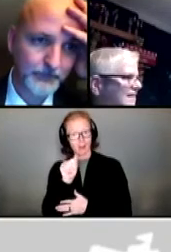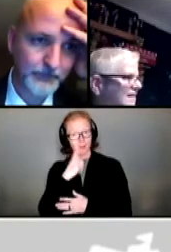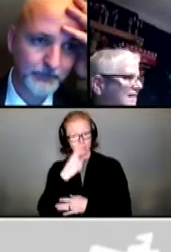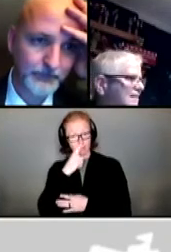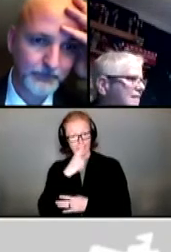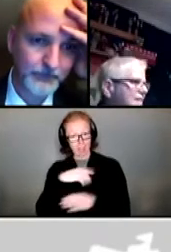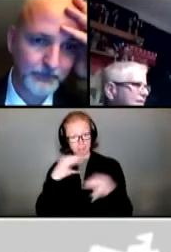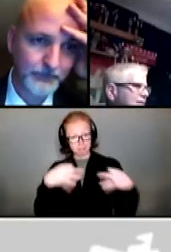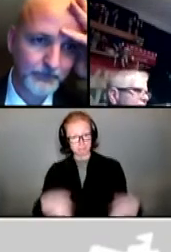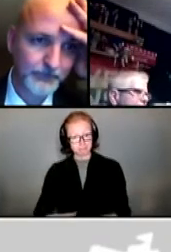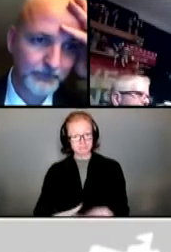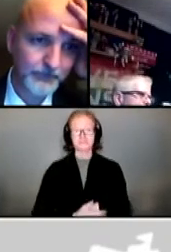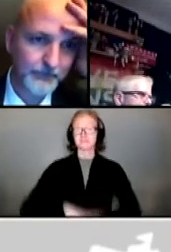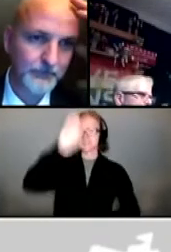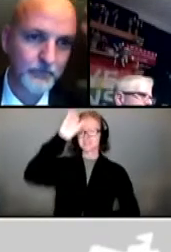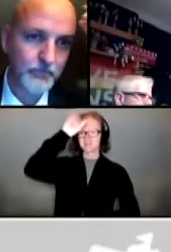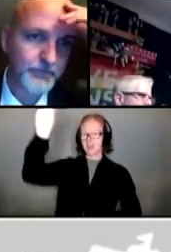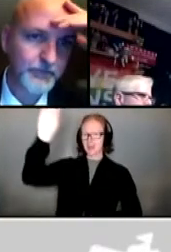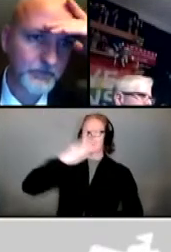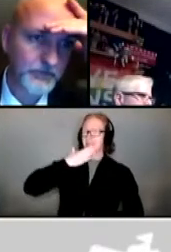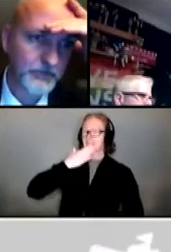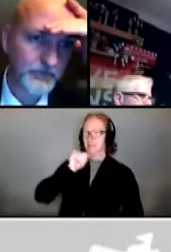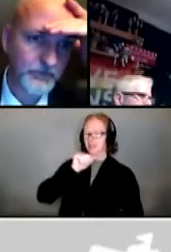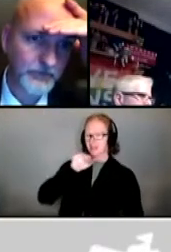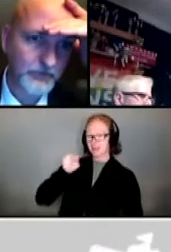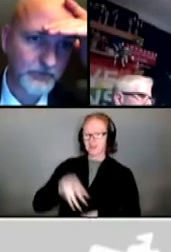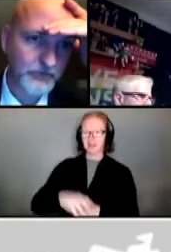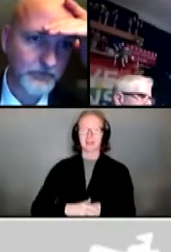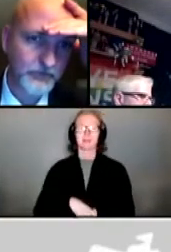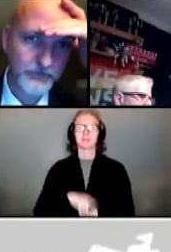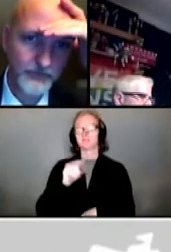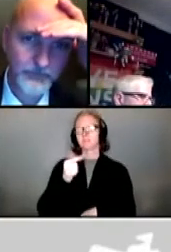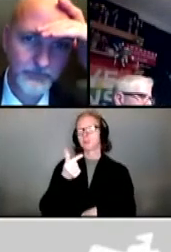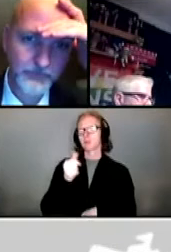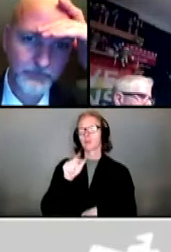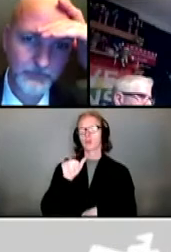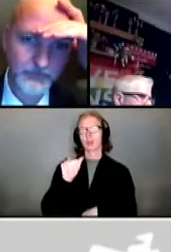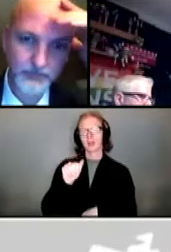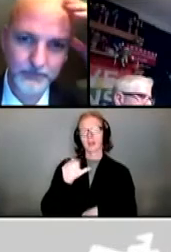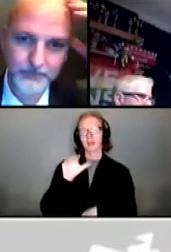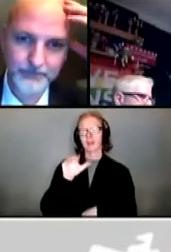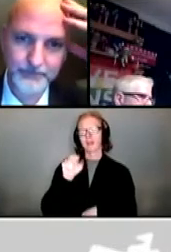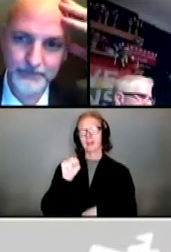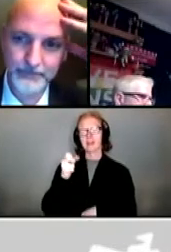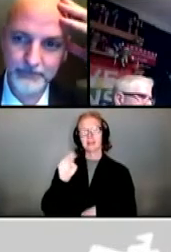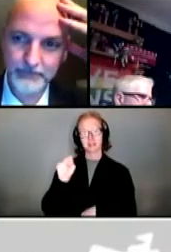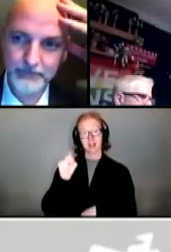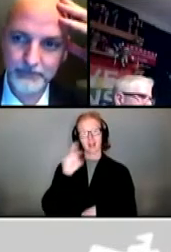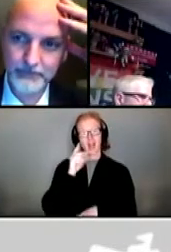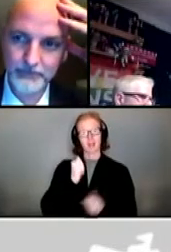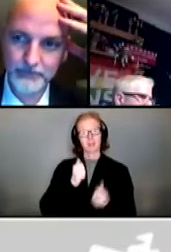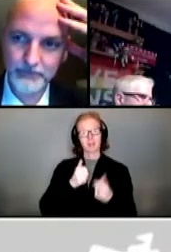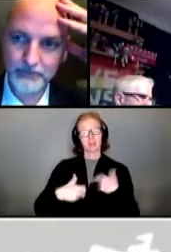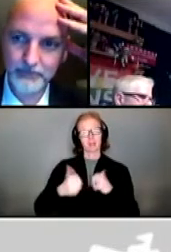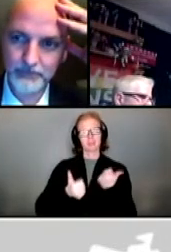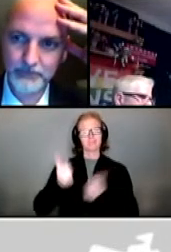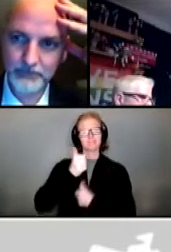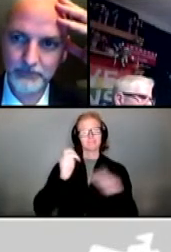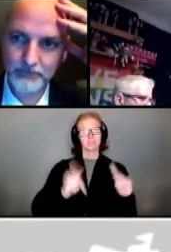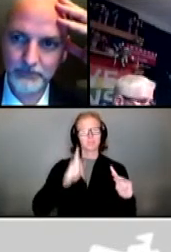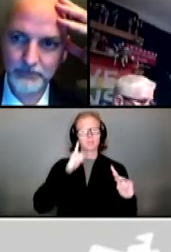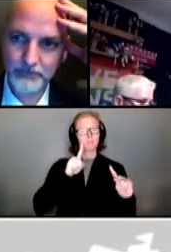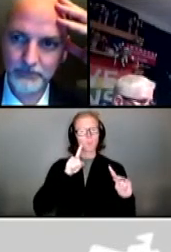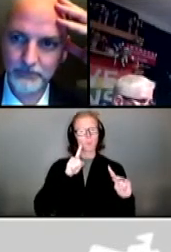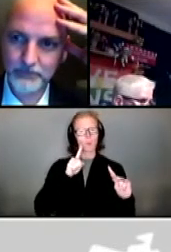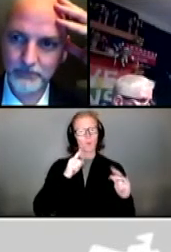Anne. My name again is Gloria Canson. I am the chairperson for the youth subcommittee. Just